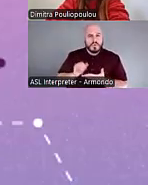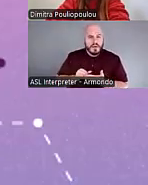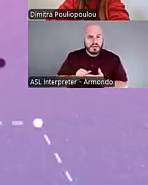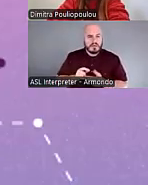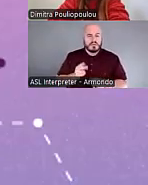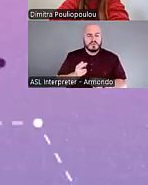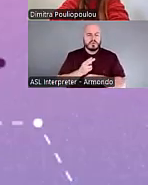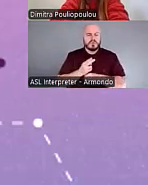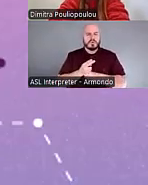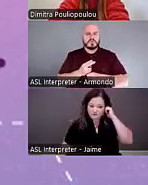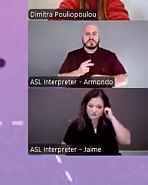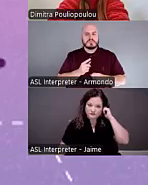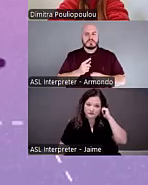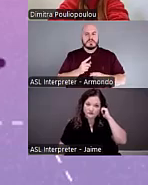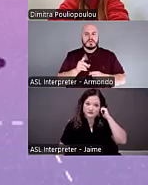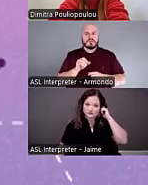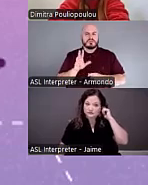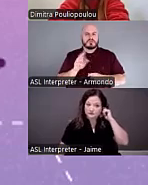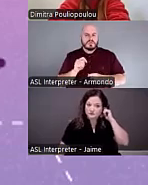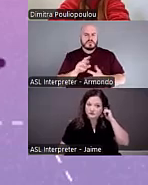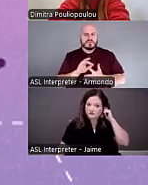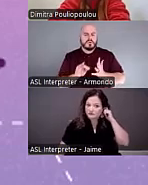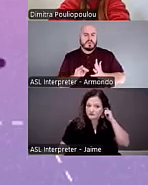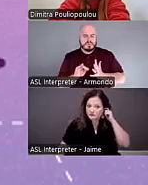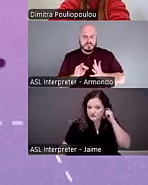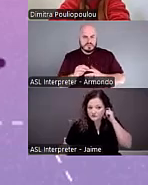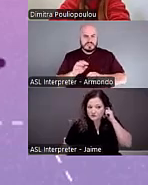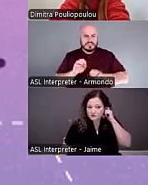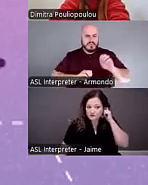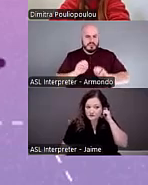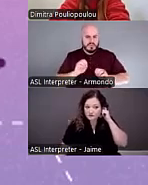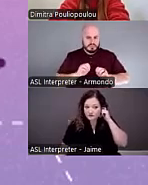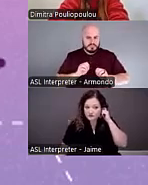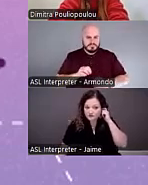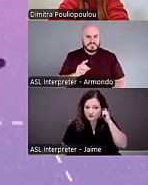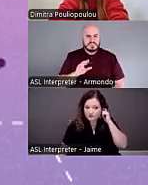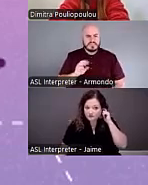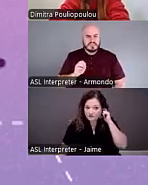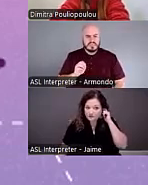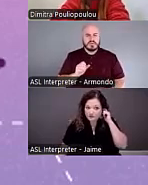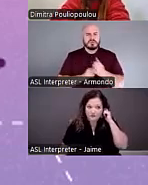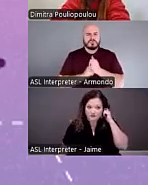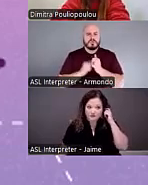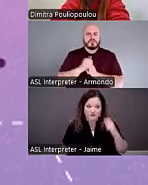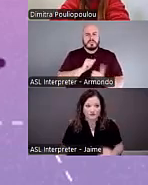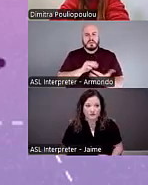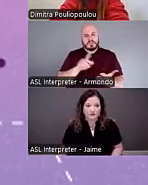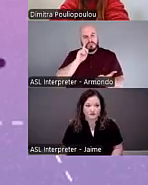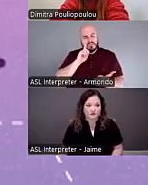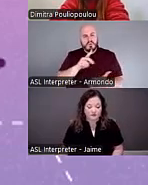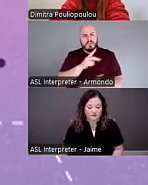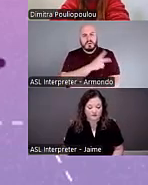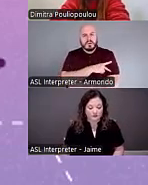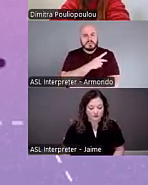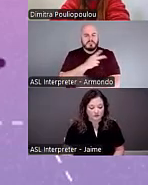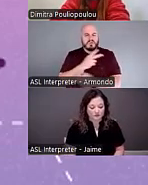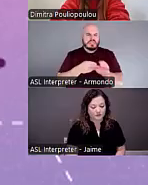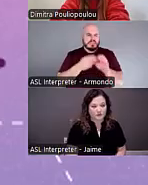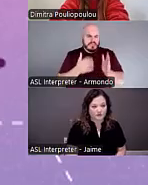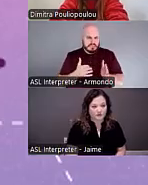discrete choice experiment, or DCE, which is a structured method where participants choose